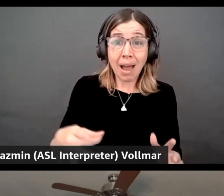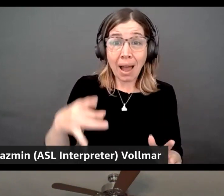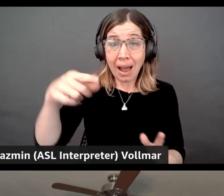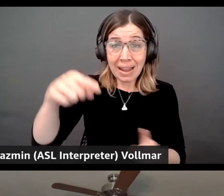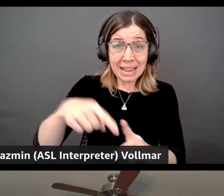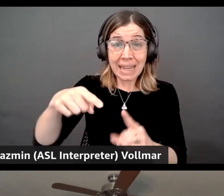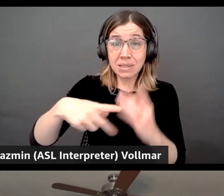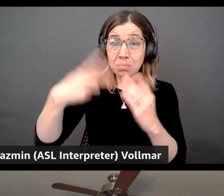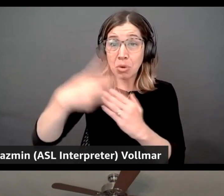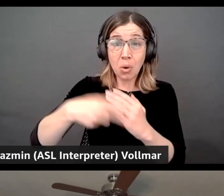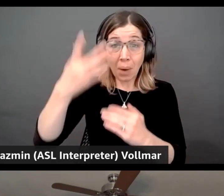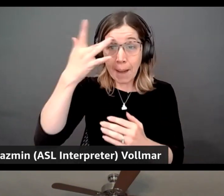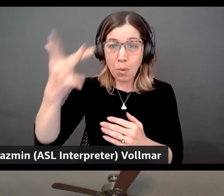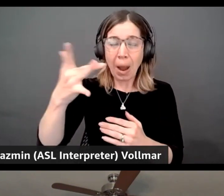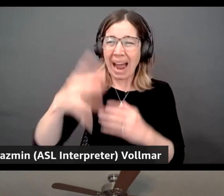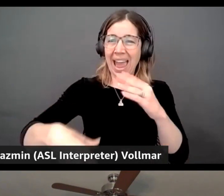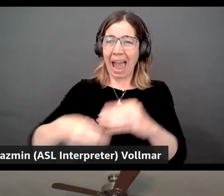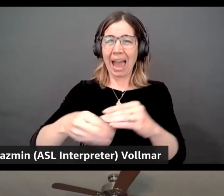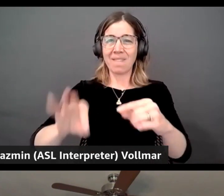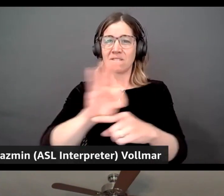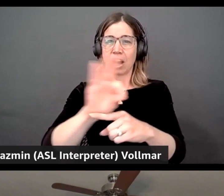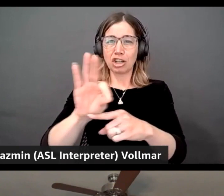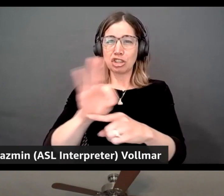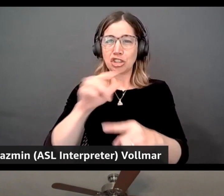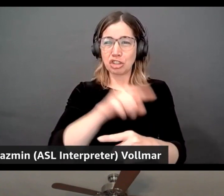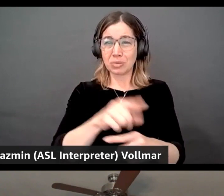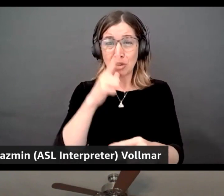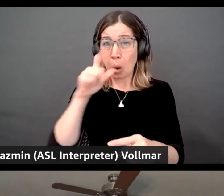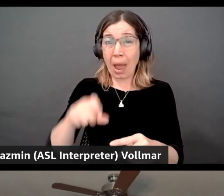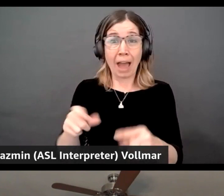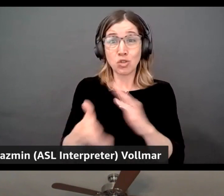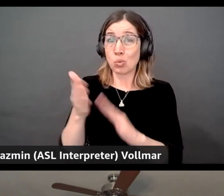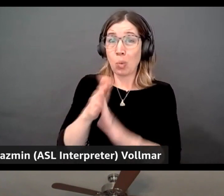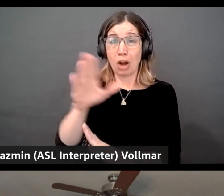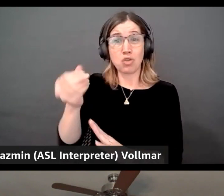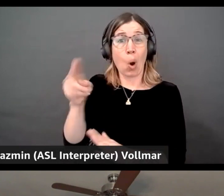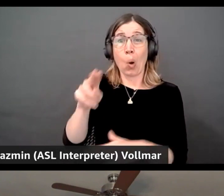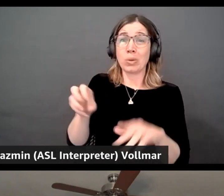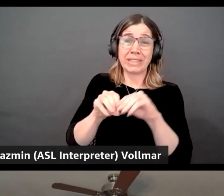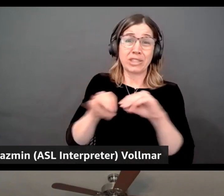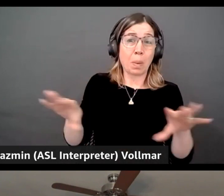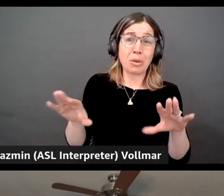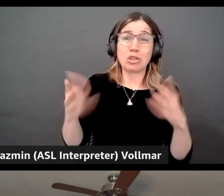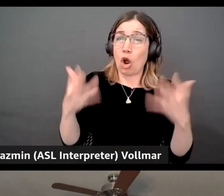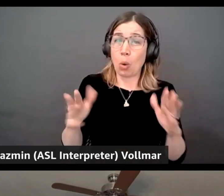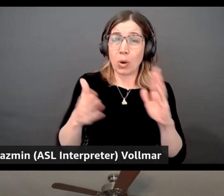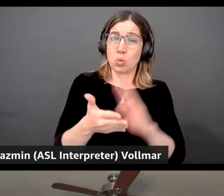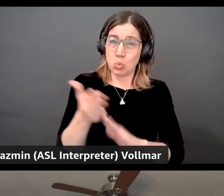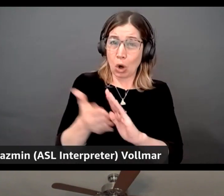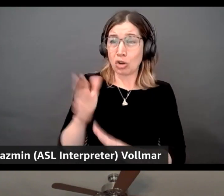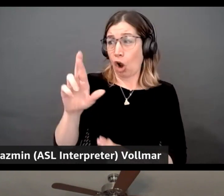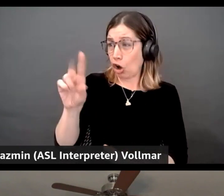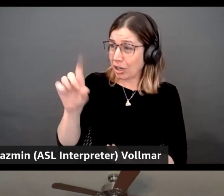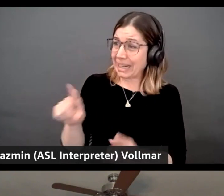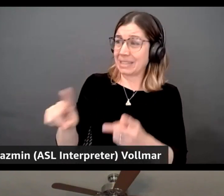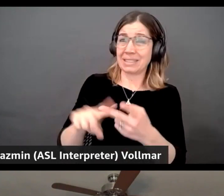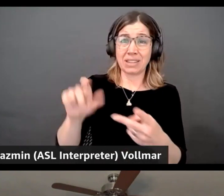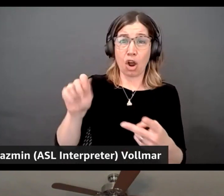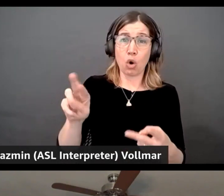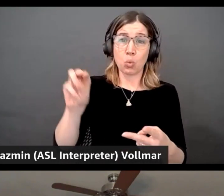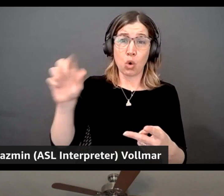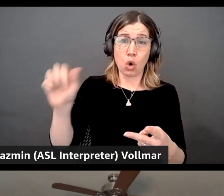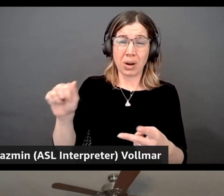to Postgres and you don't need to run your own distribution of it. It just works in RDS and Aurora. Sounds